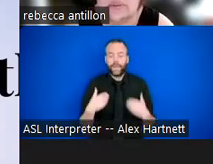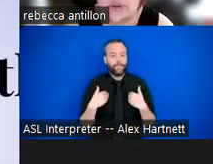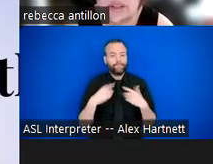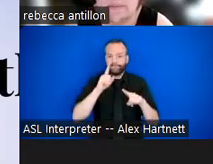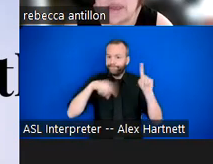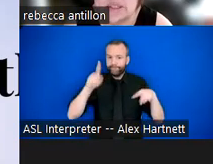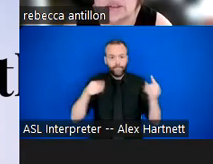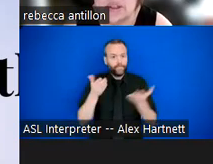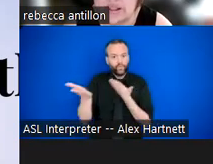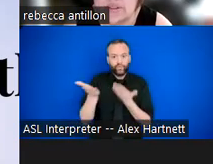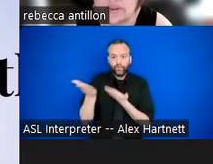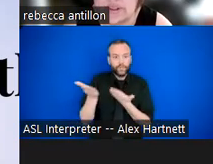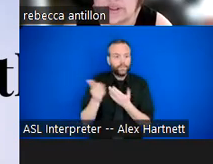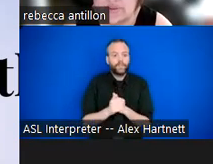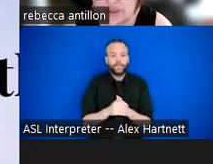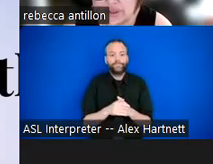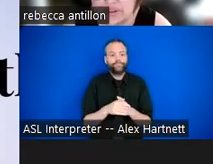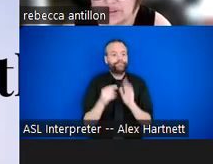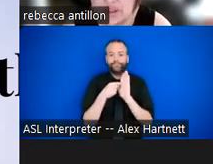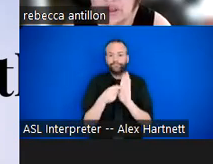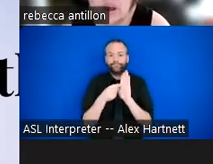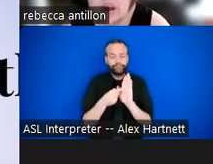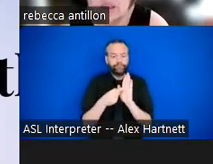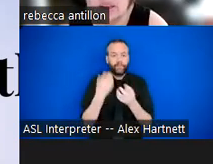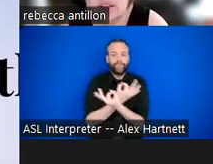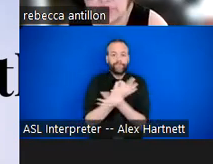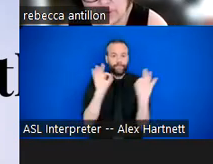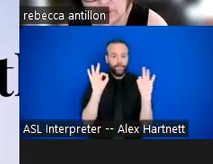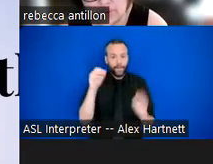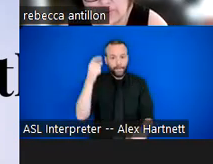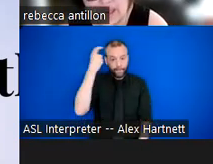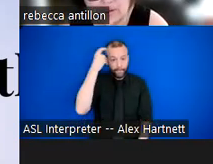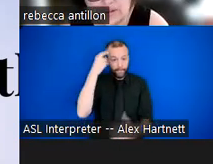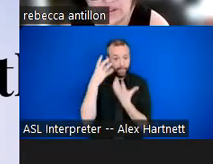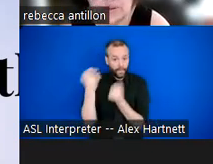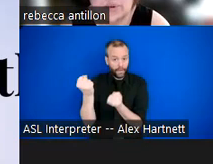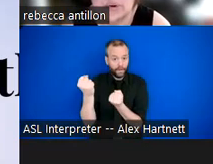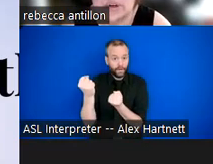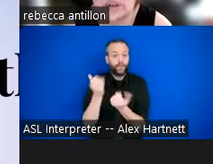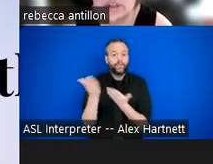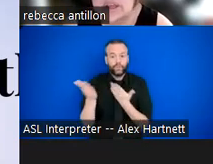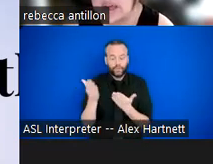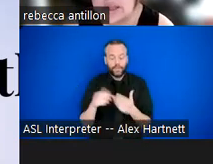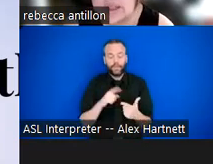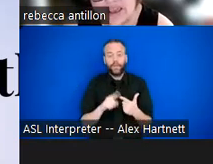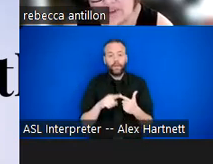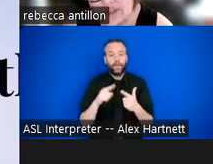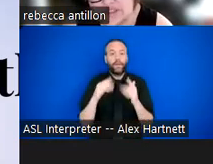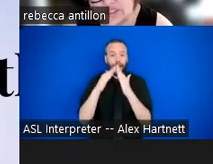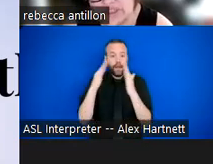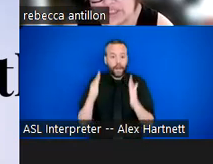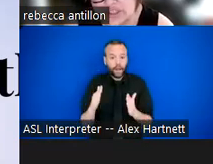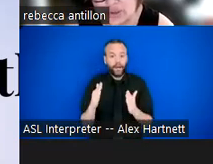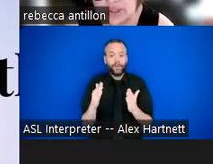including free mental health services for youth, online support groups, housing support. They have